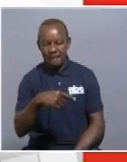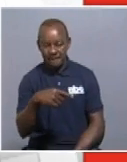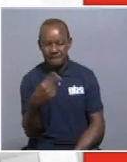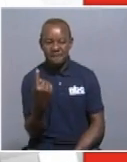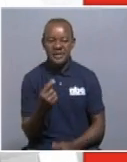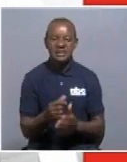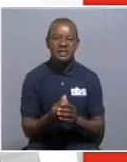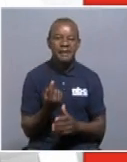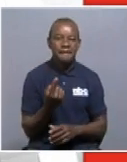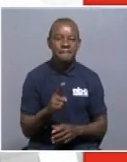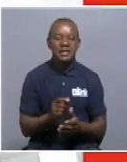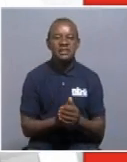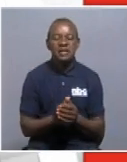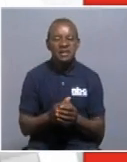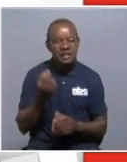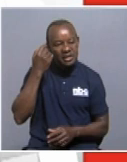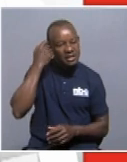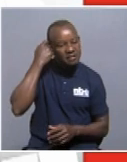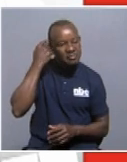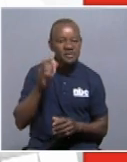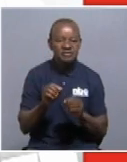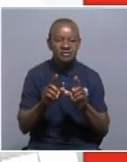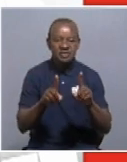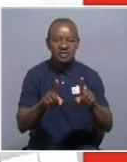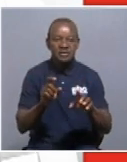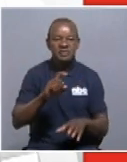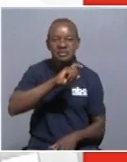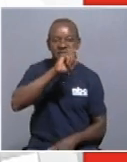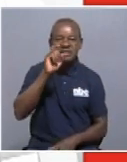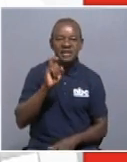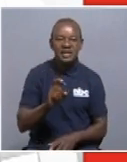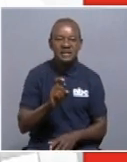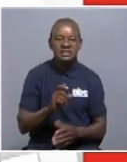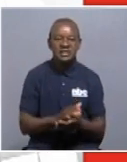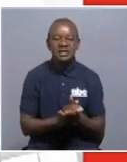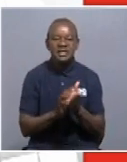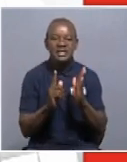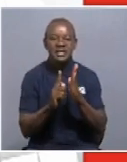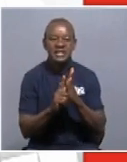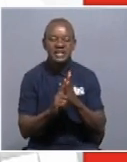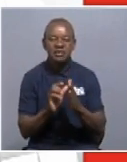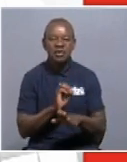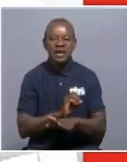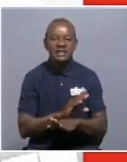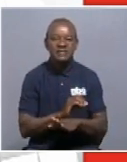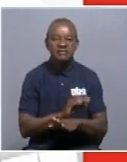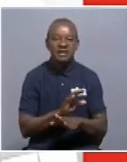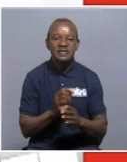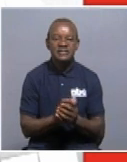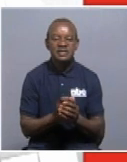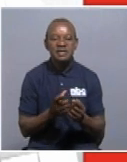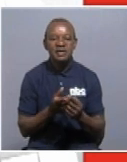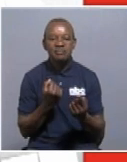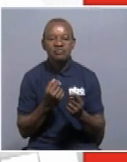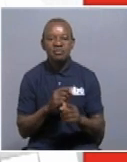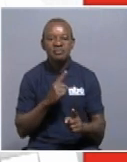advice from the Office of the Auditor General, and we should expect that advice later on today. In addition, we will also have our